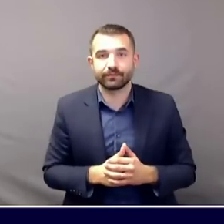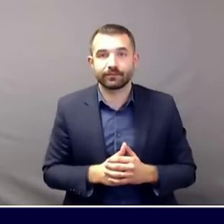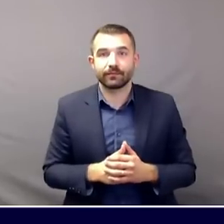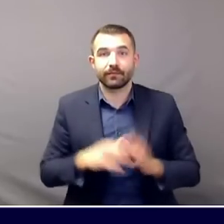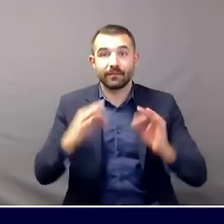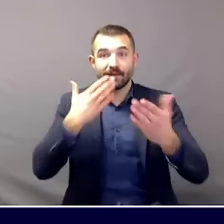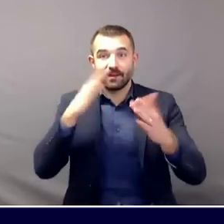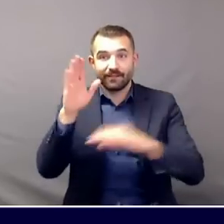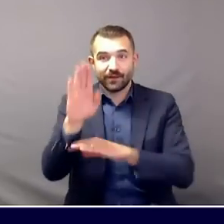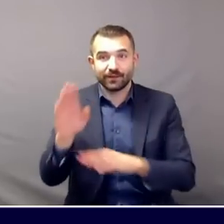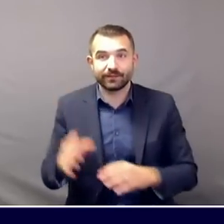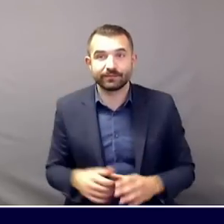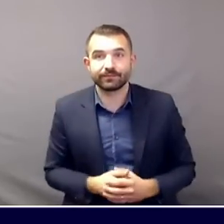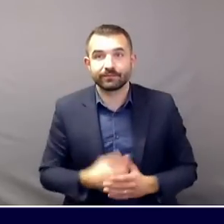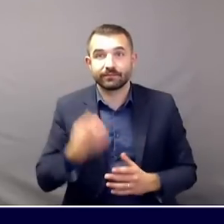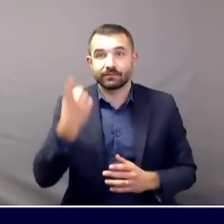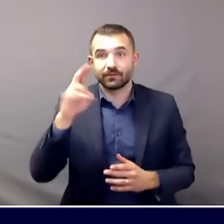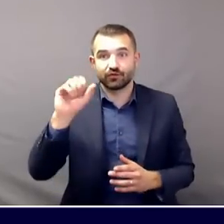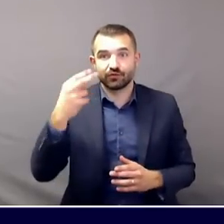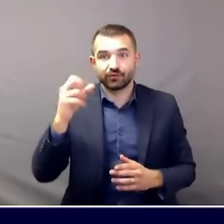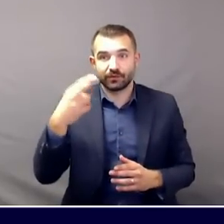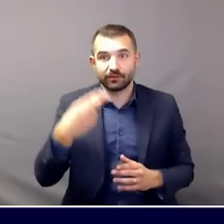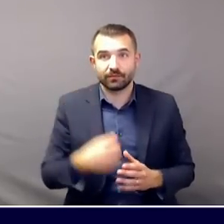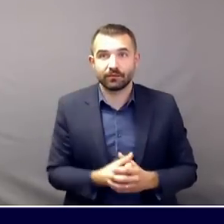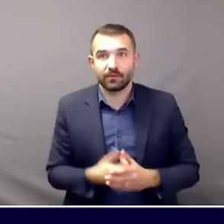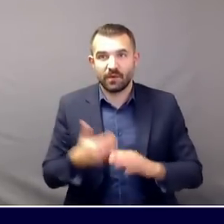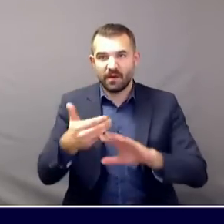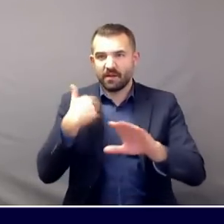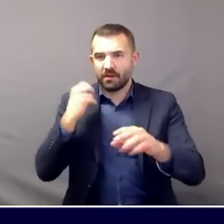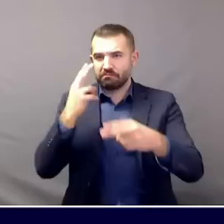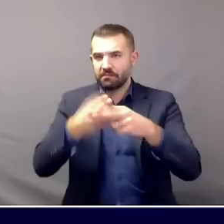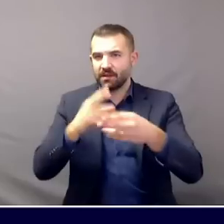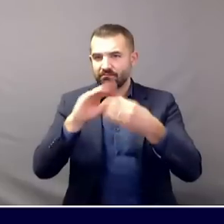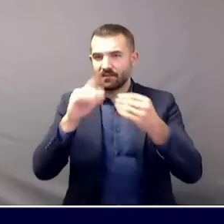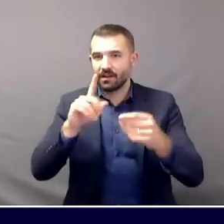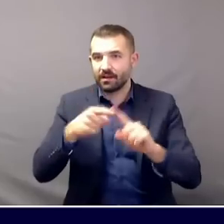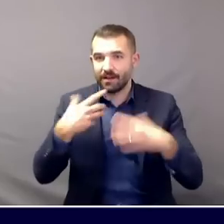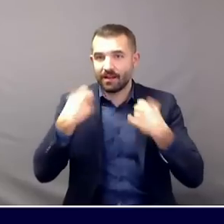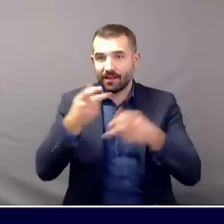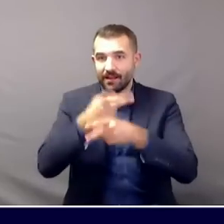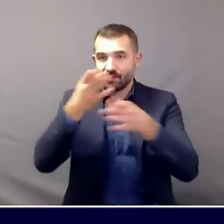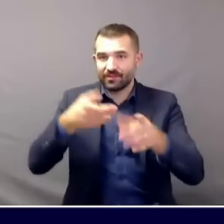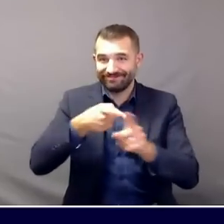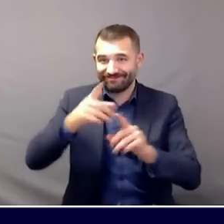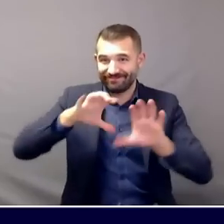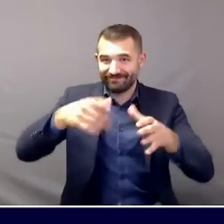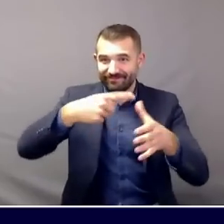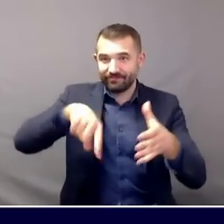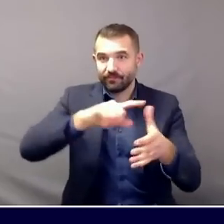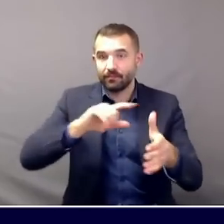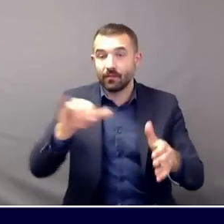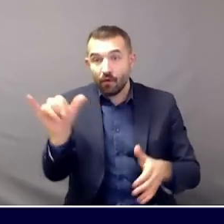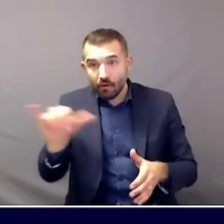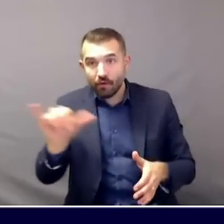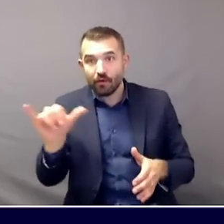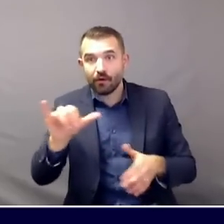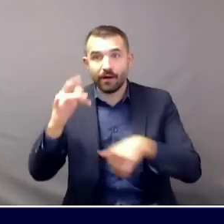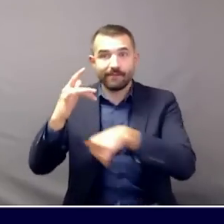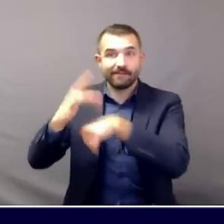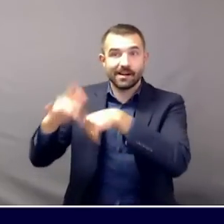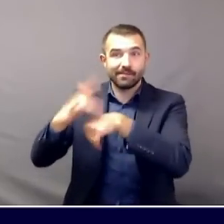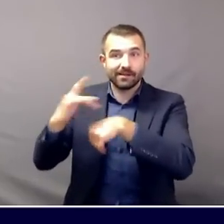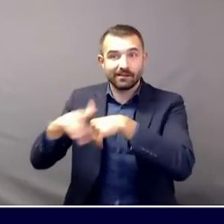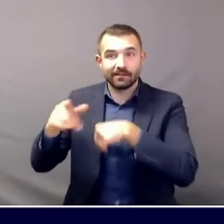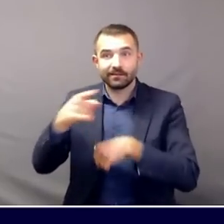you had mentioned healthcare workers earlier. There's been talk about hospital beds and our preparedness for a surge in patients